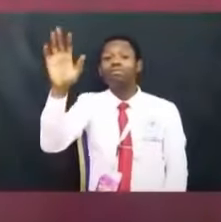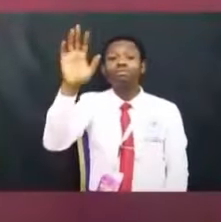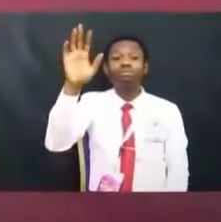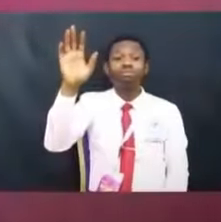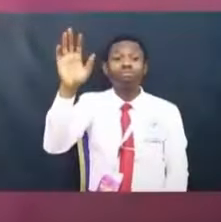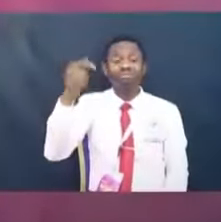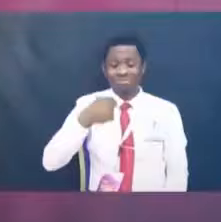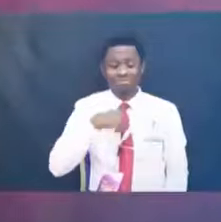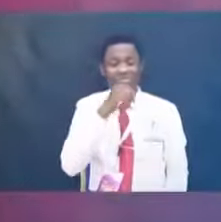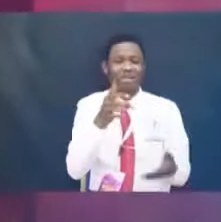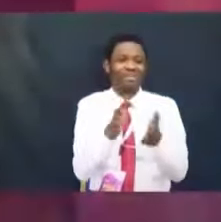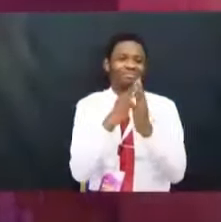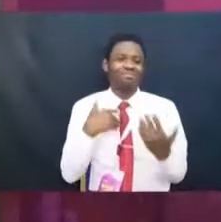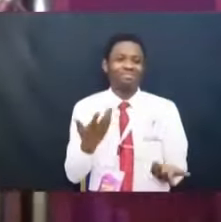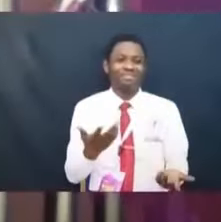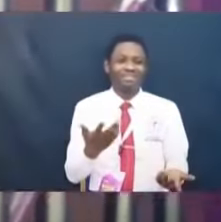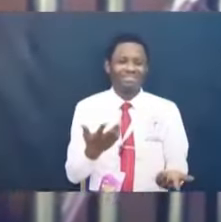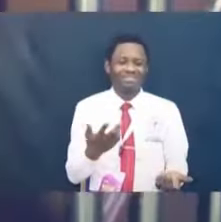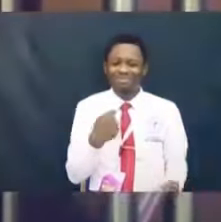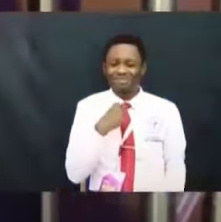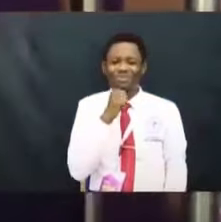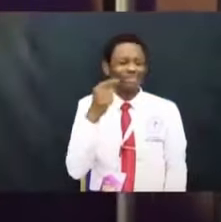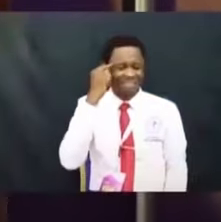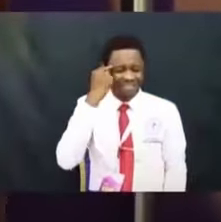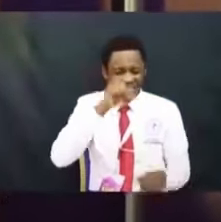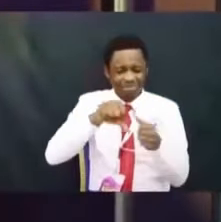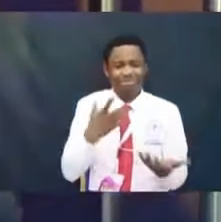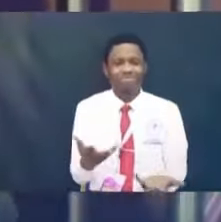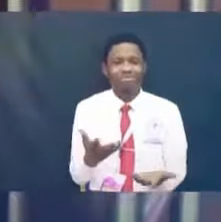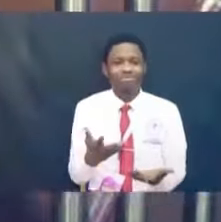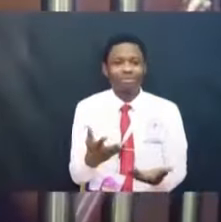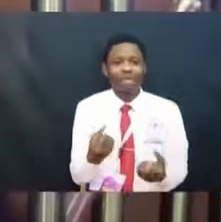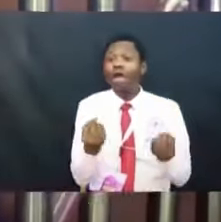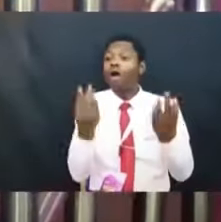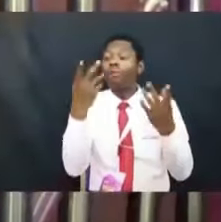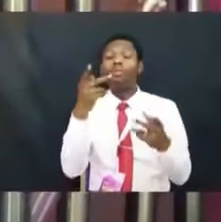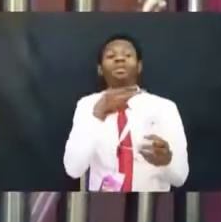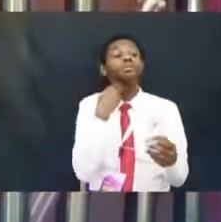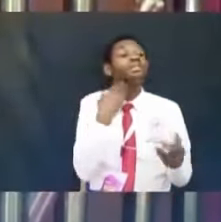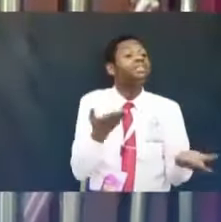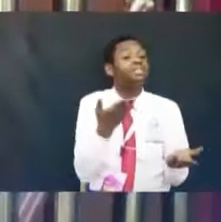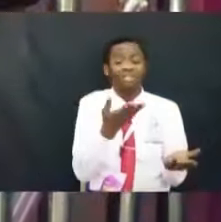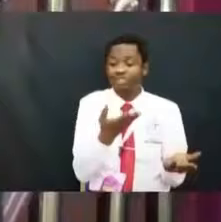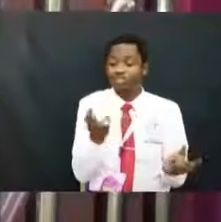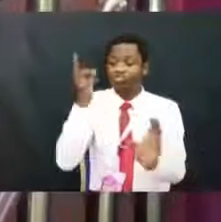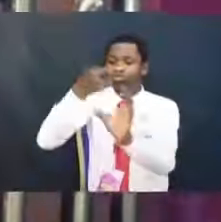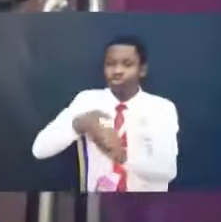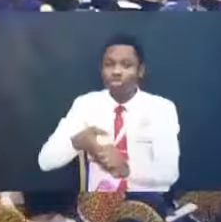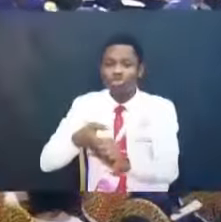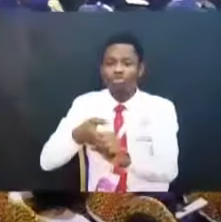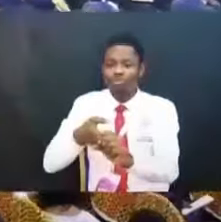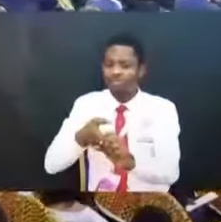ask myself. I didn't even think about it. How many of the pastors here got involved, apart from the